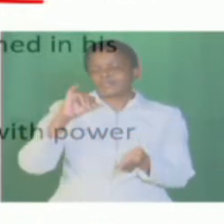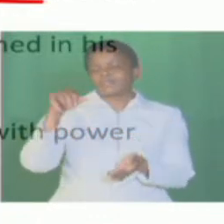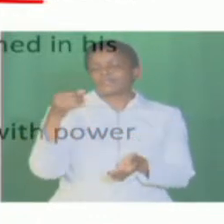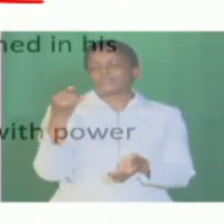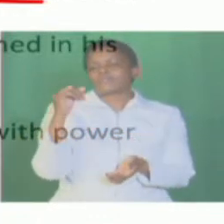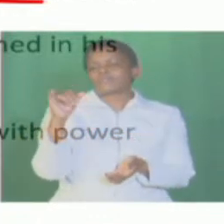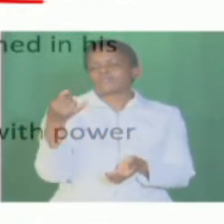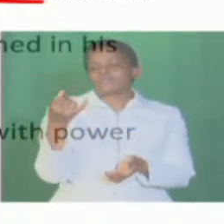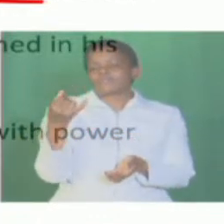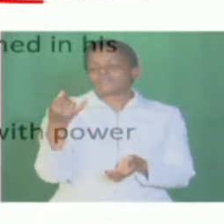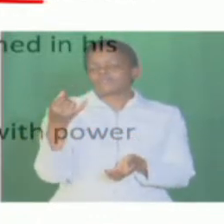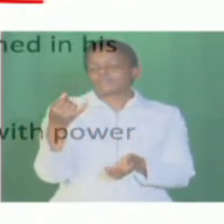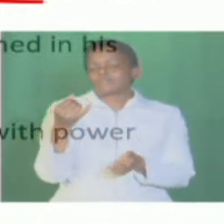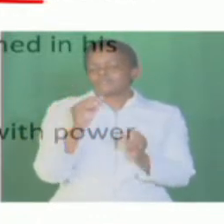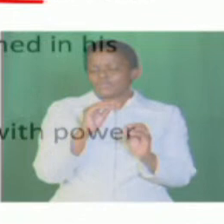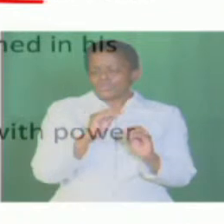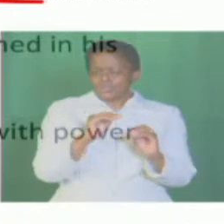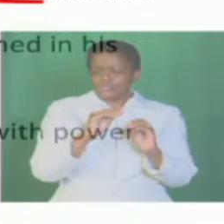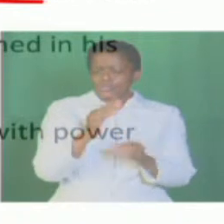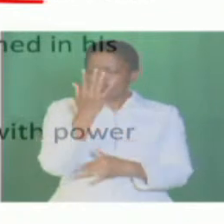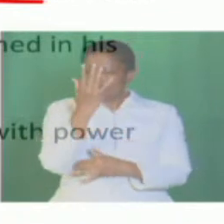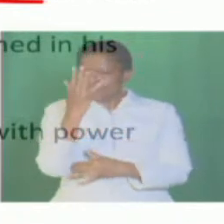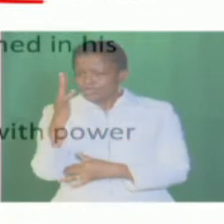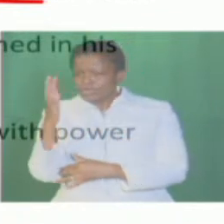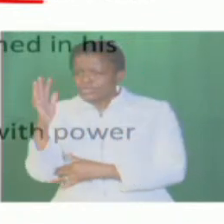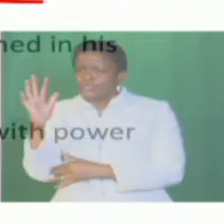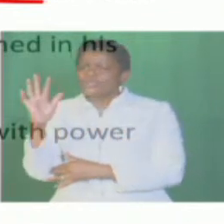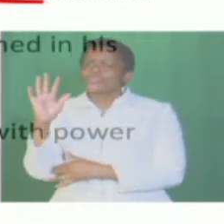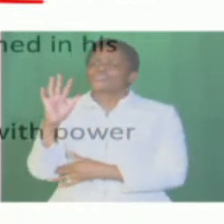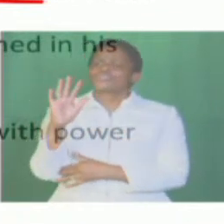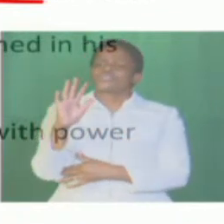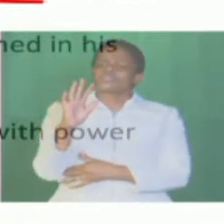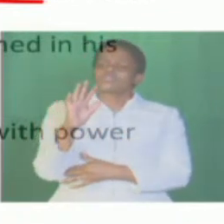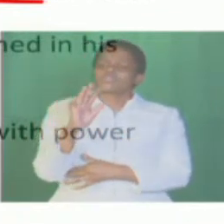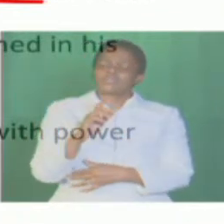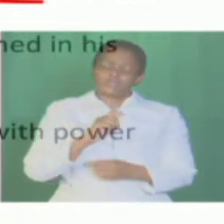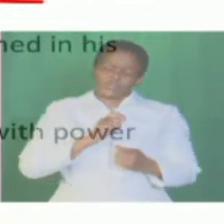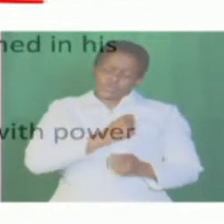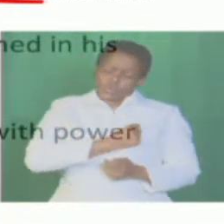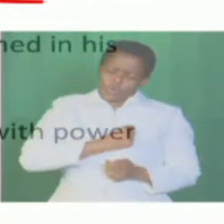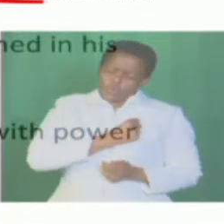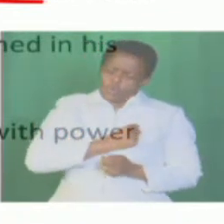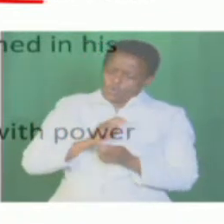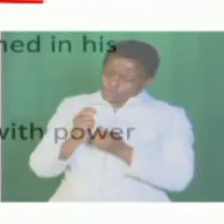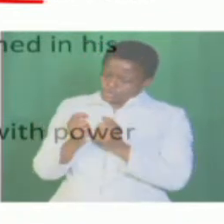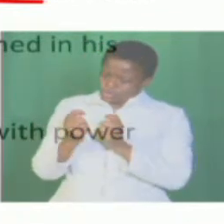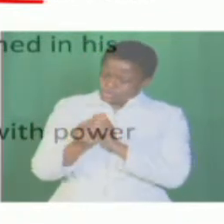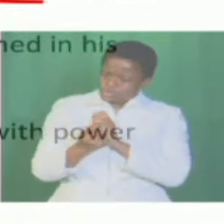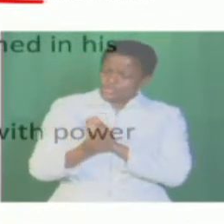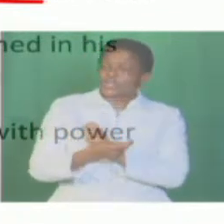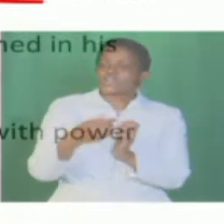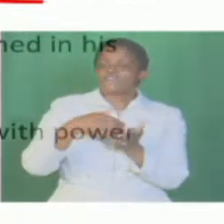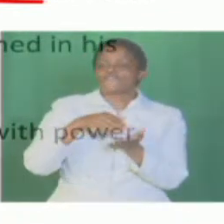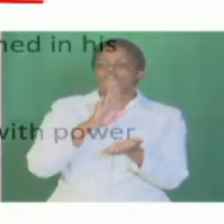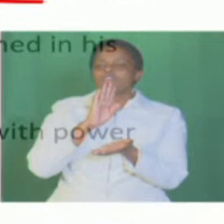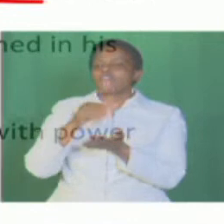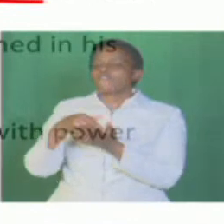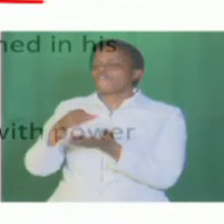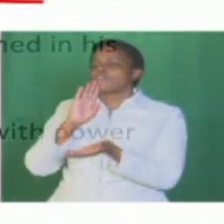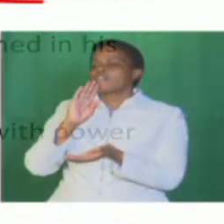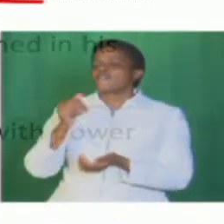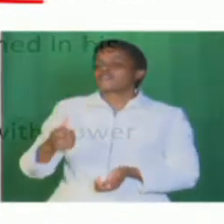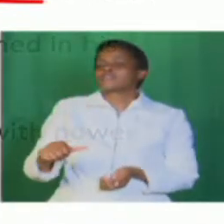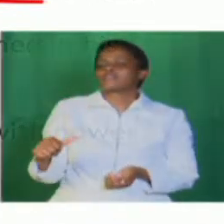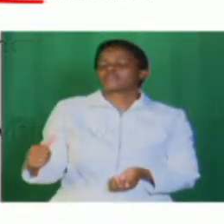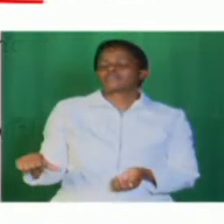of repentance and forgiveness of sins. That was an instruction that Jesus Christ was